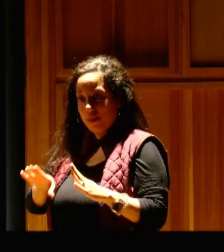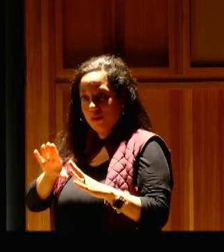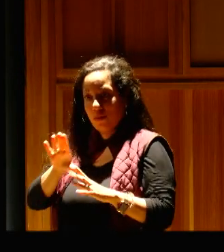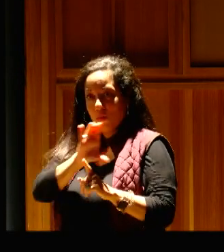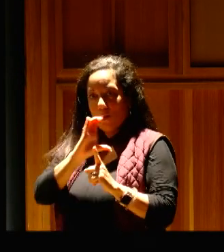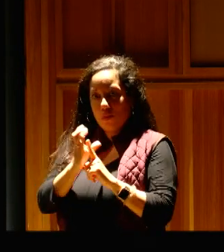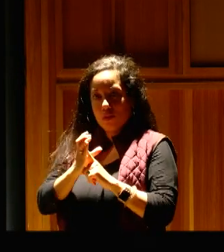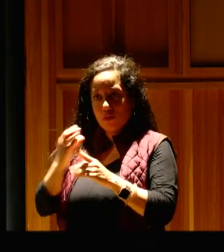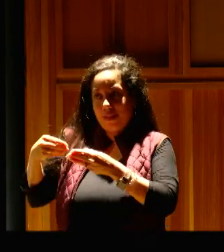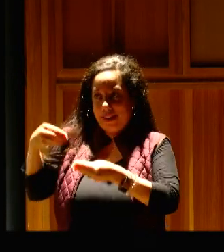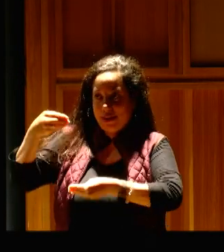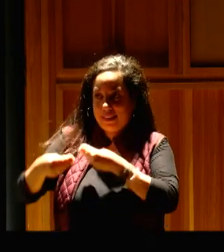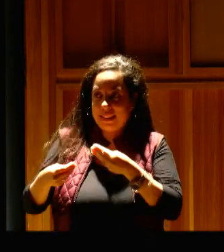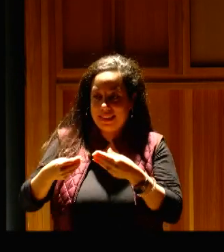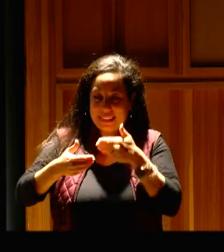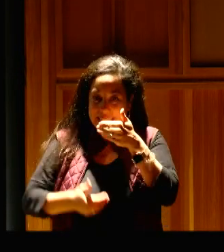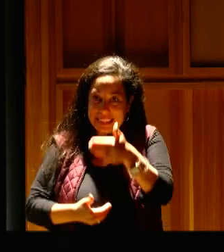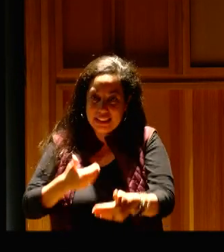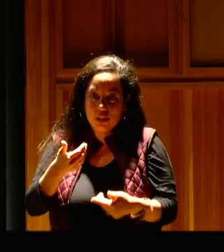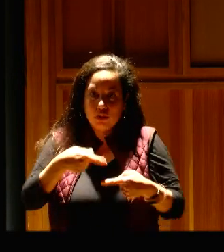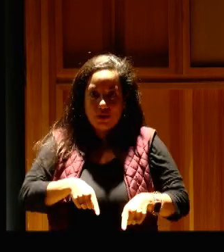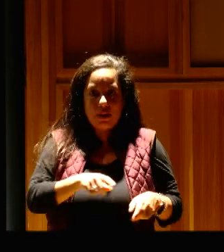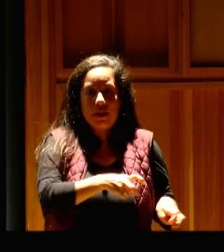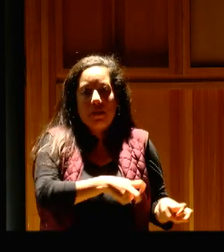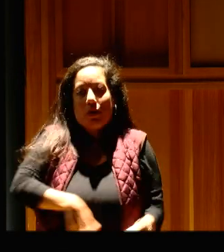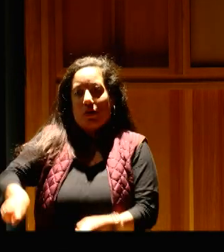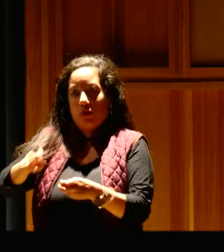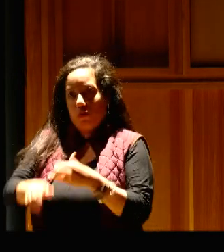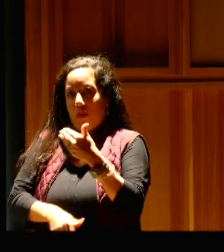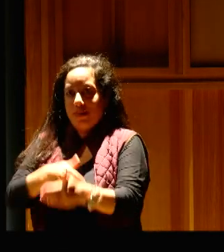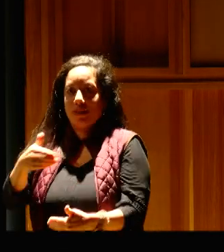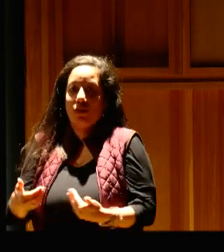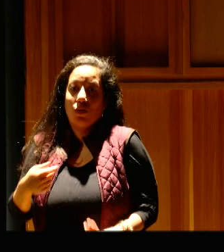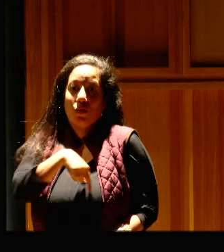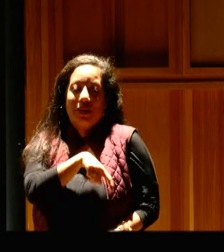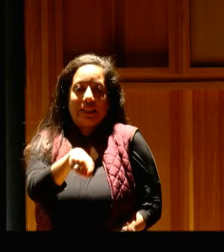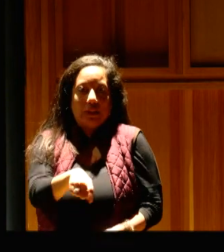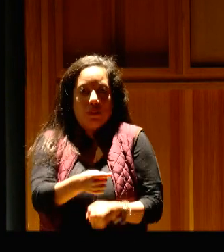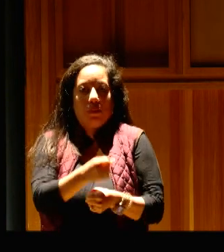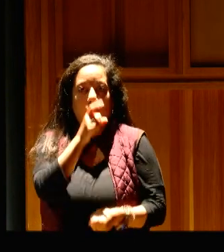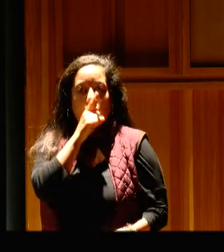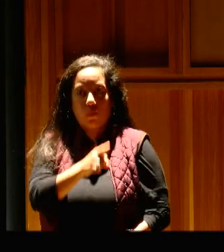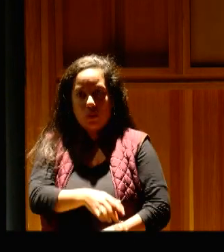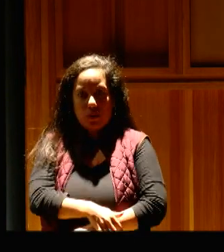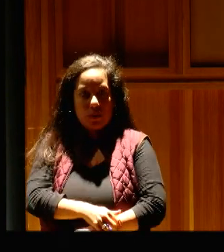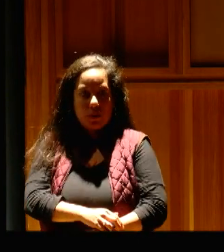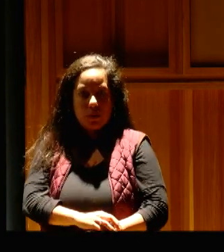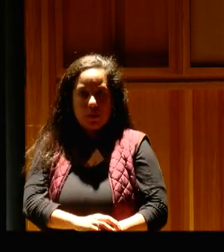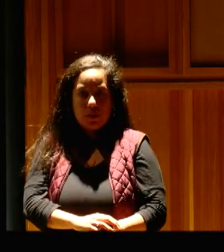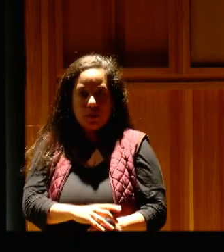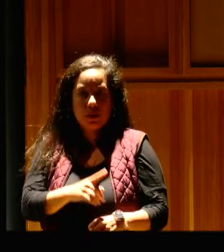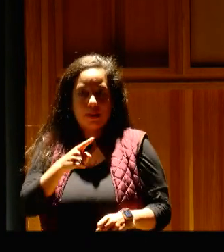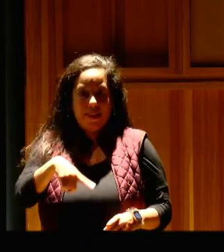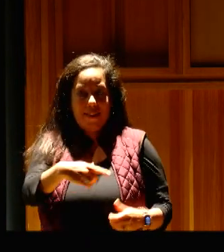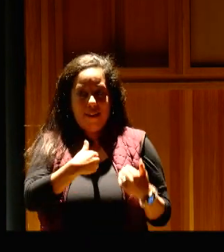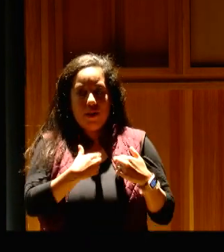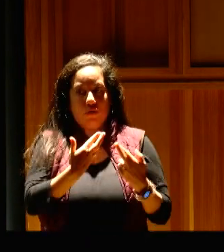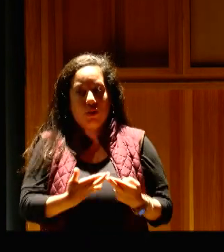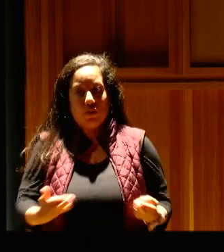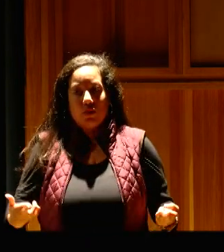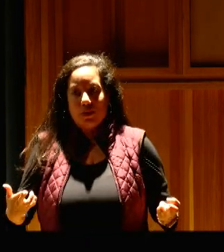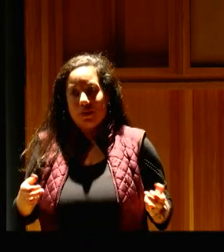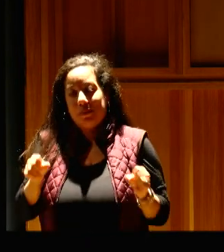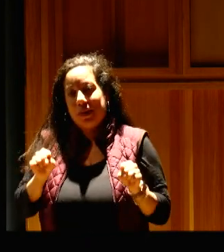at every step of the migration process. We have to make sure that there are resources